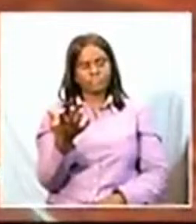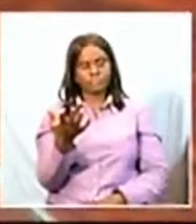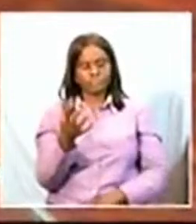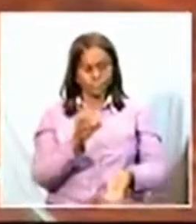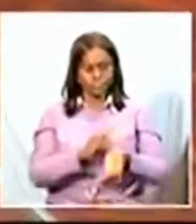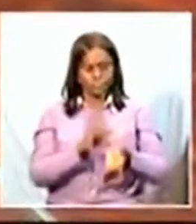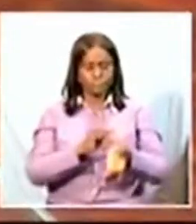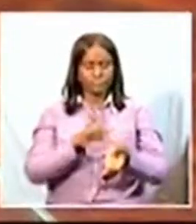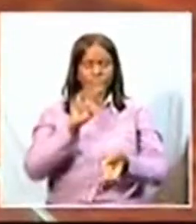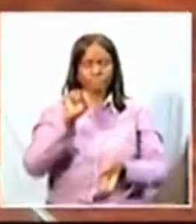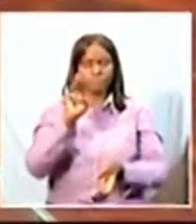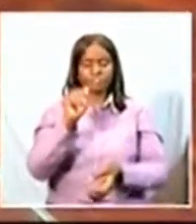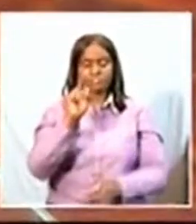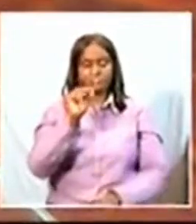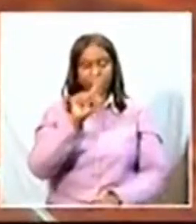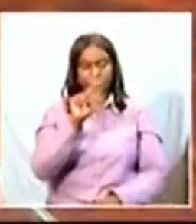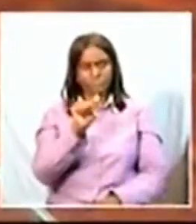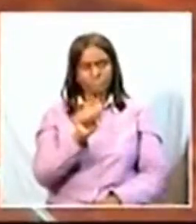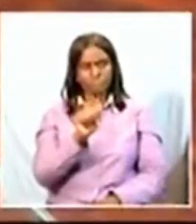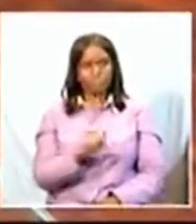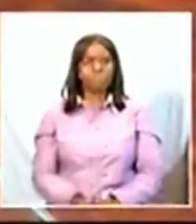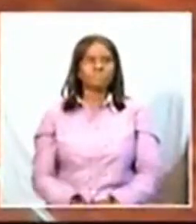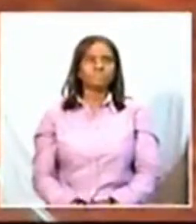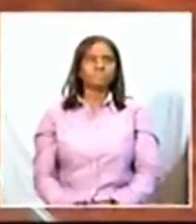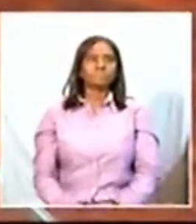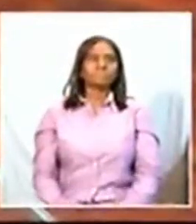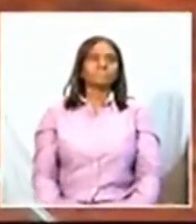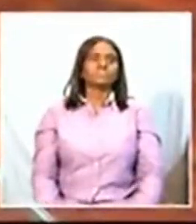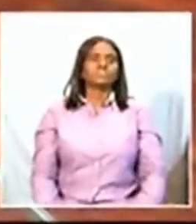Mwanza to... Let's move together, with your indulgence, Chair.